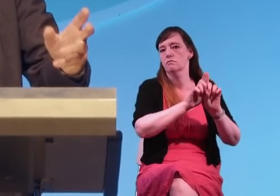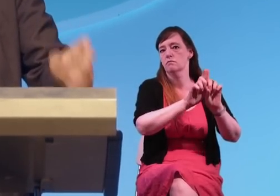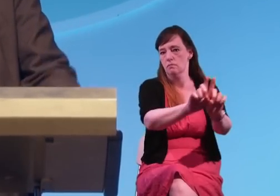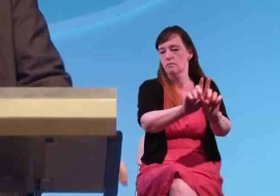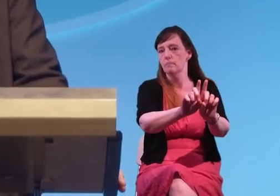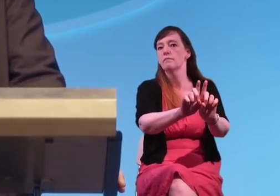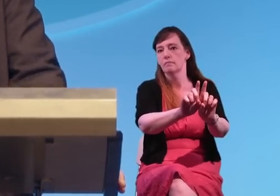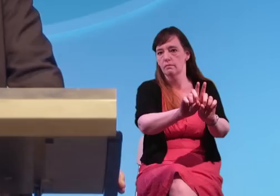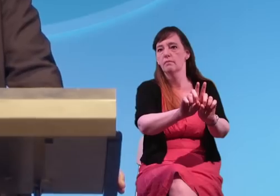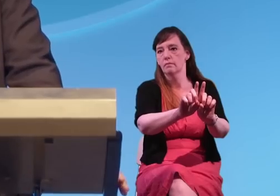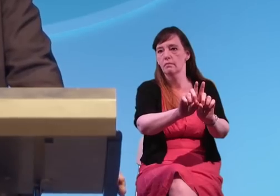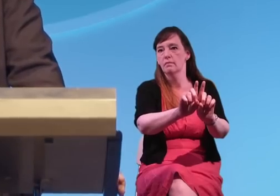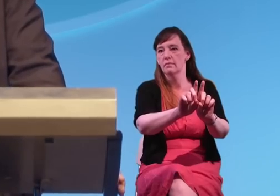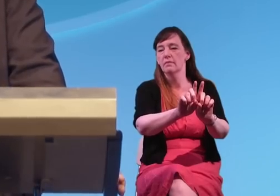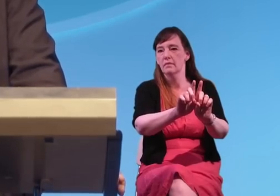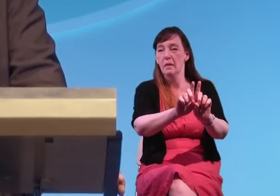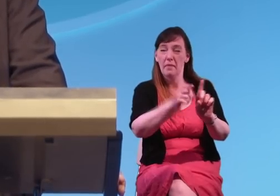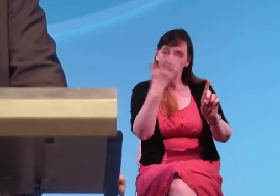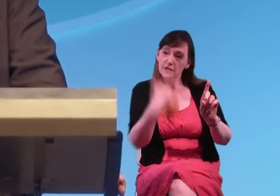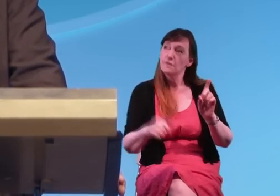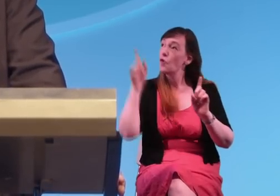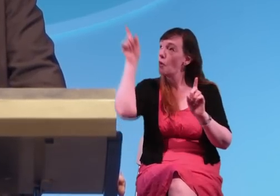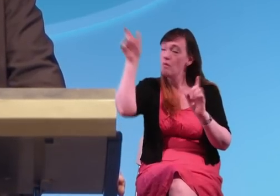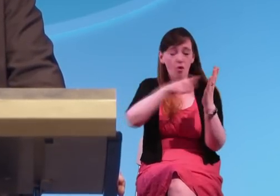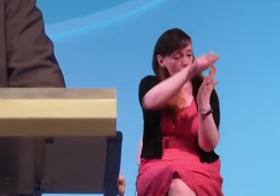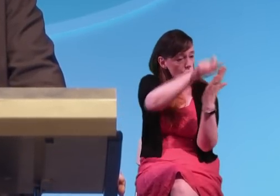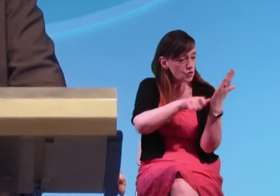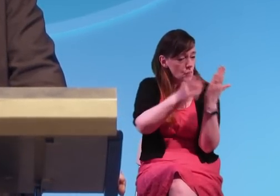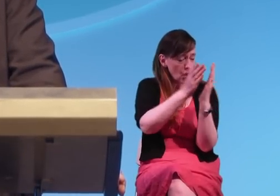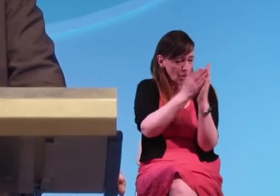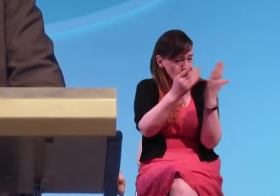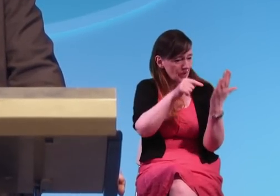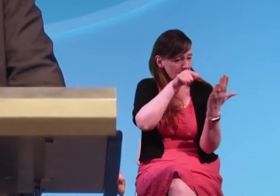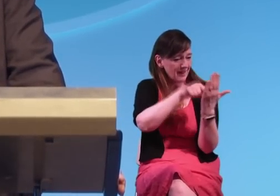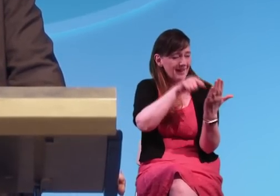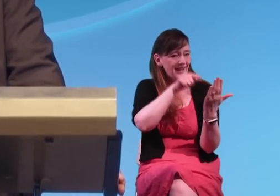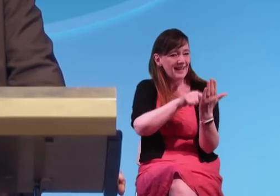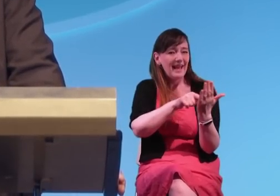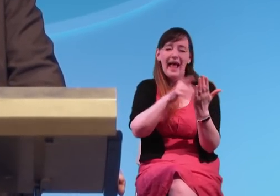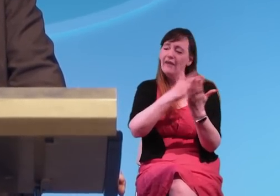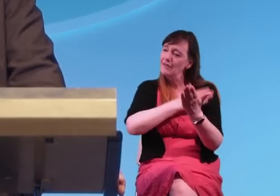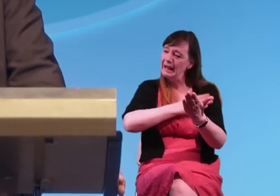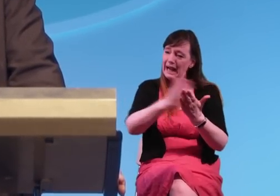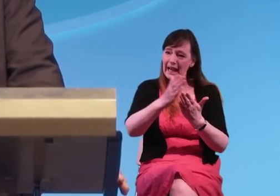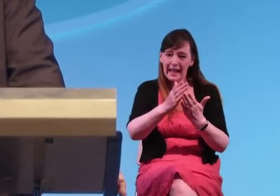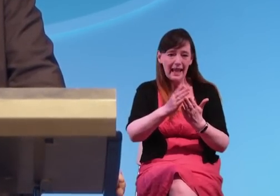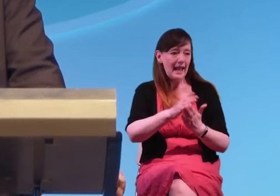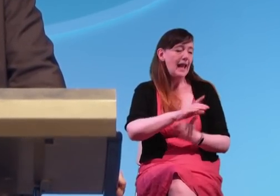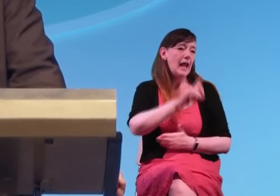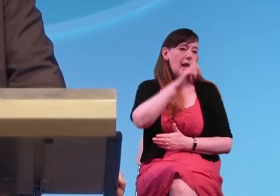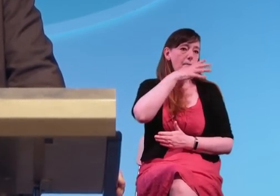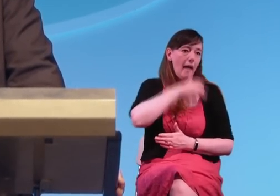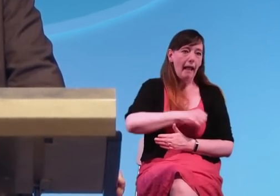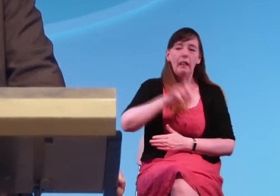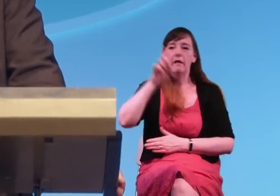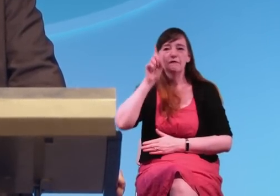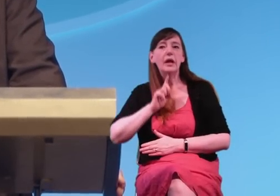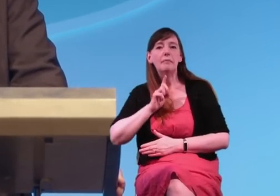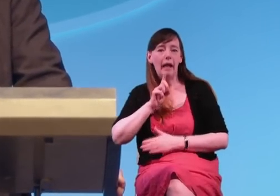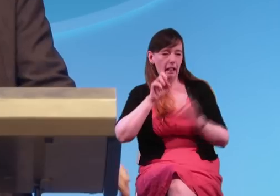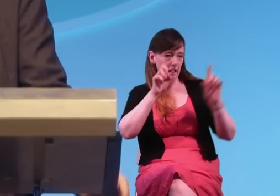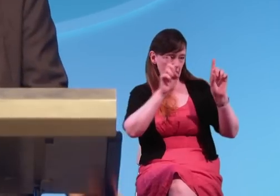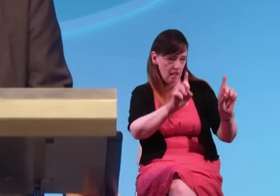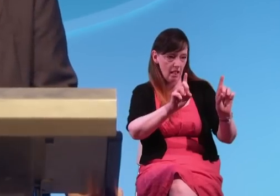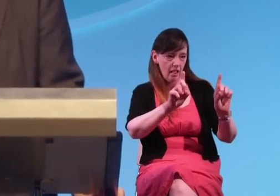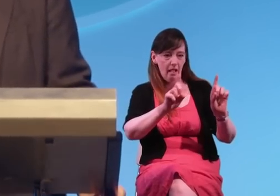effulgence from the truth of God's word. The issues of male and female and biological life, as